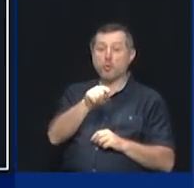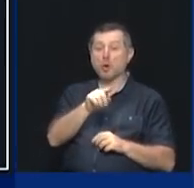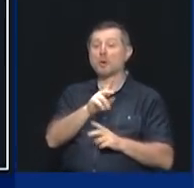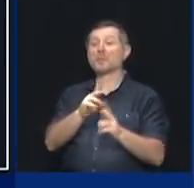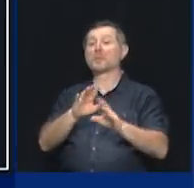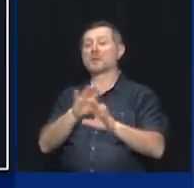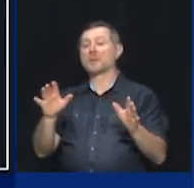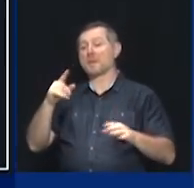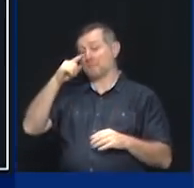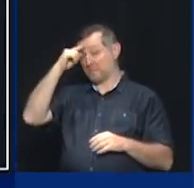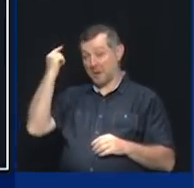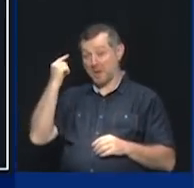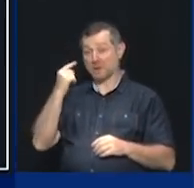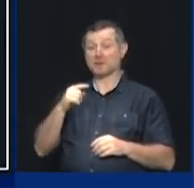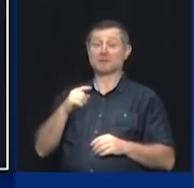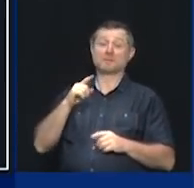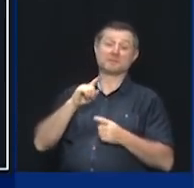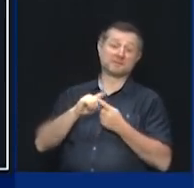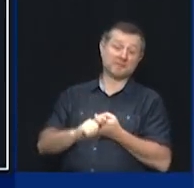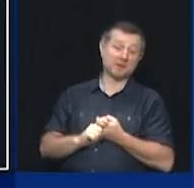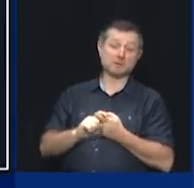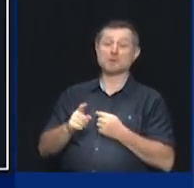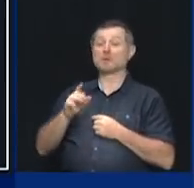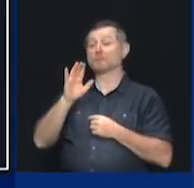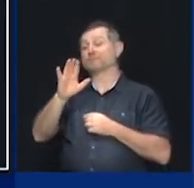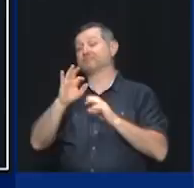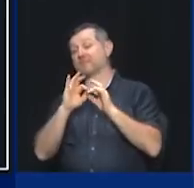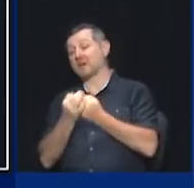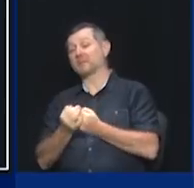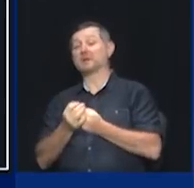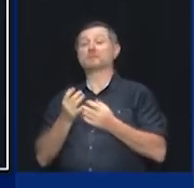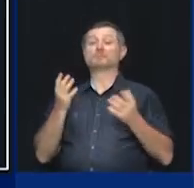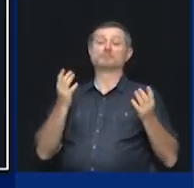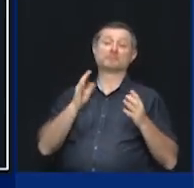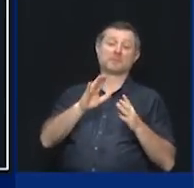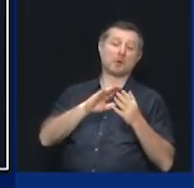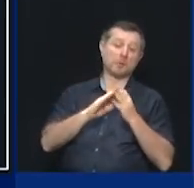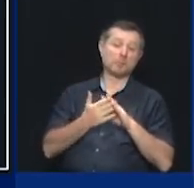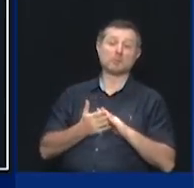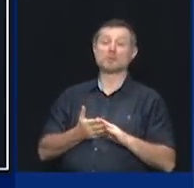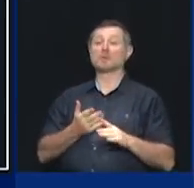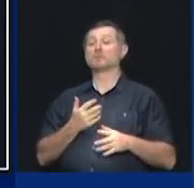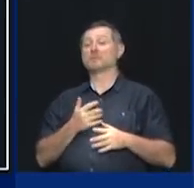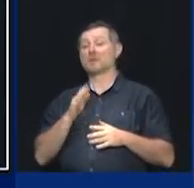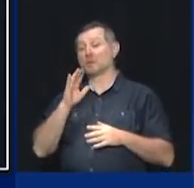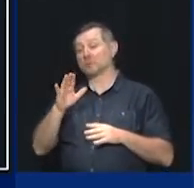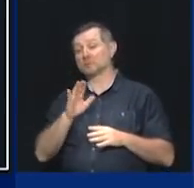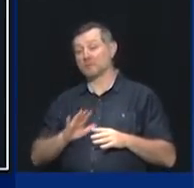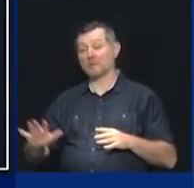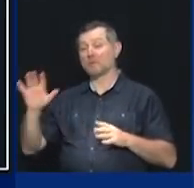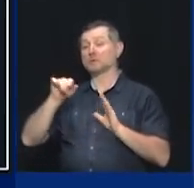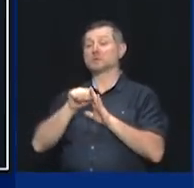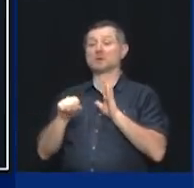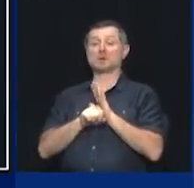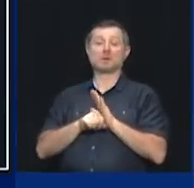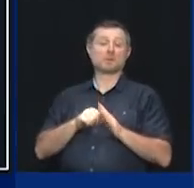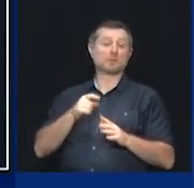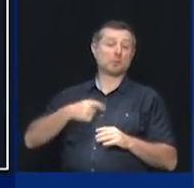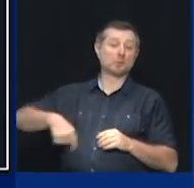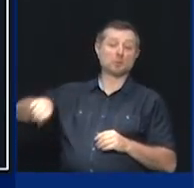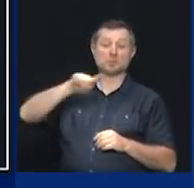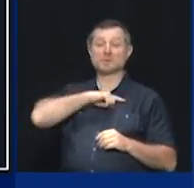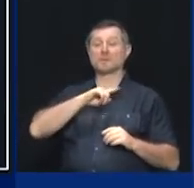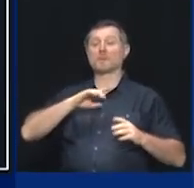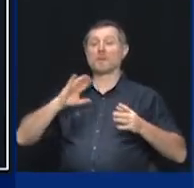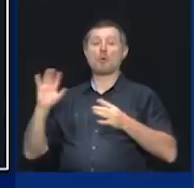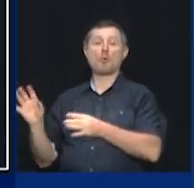black sister, your brown brother, your brown sister, your city, your state. We are one. It's all part